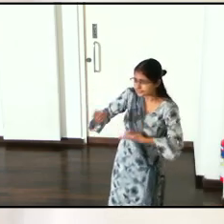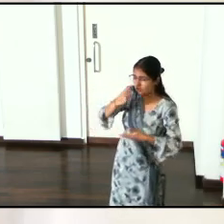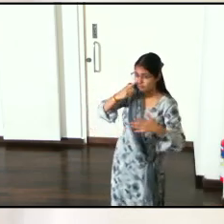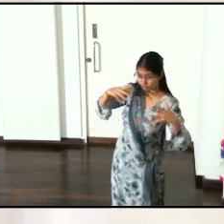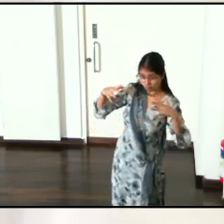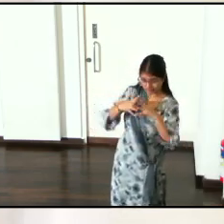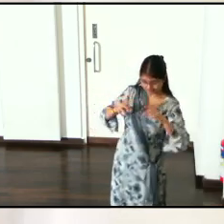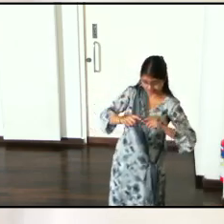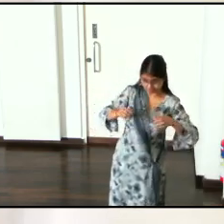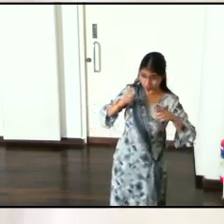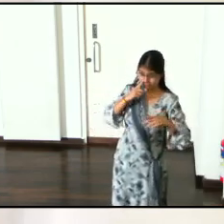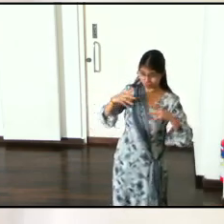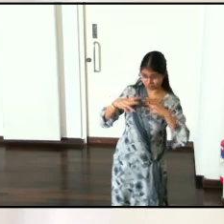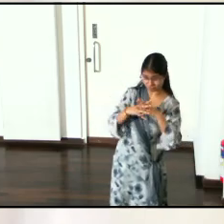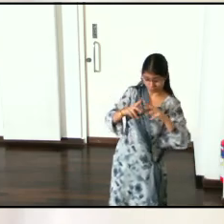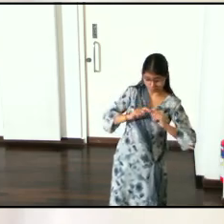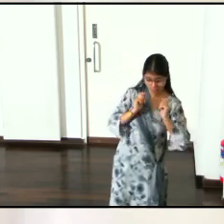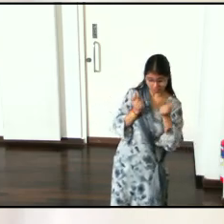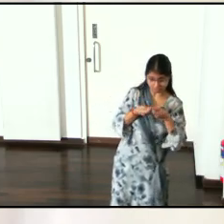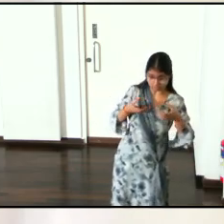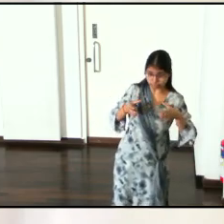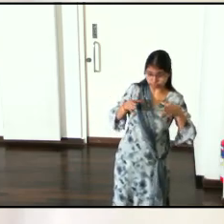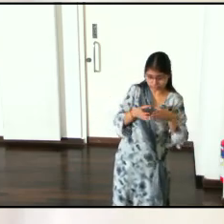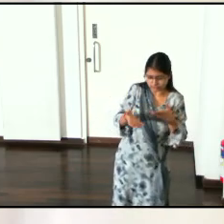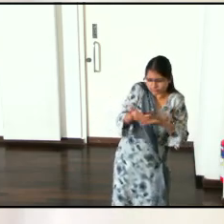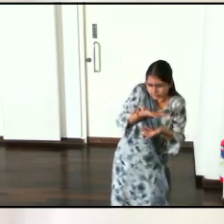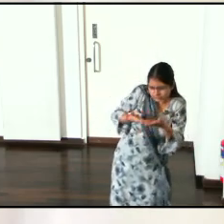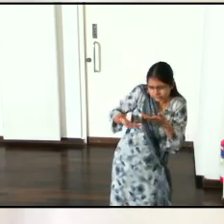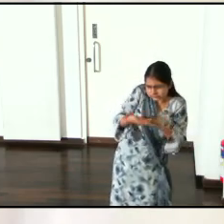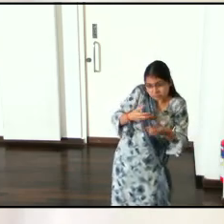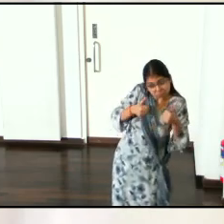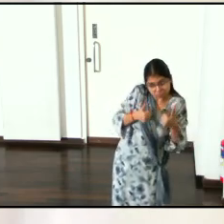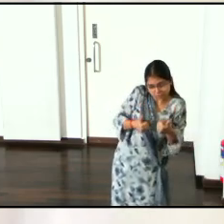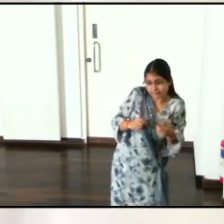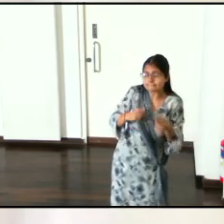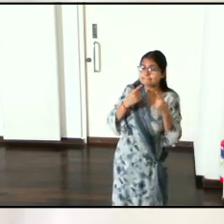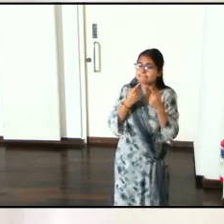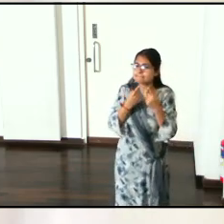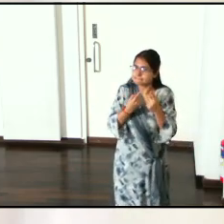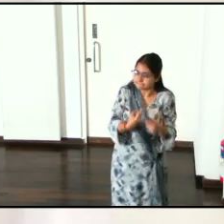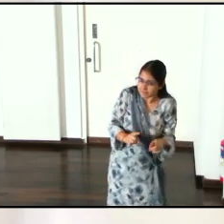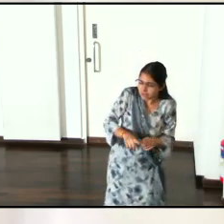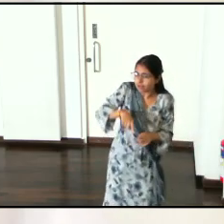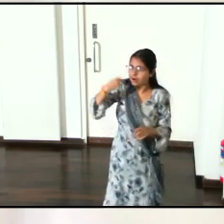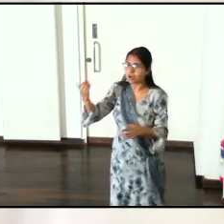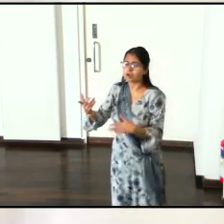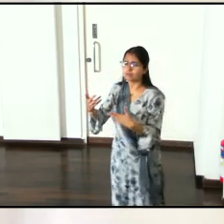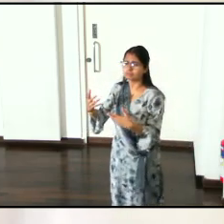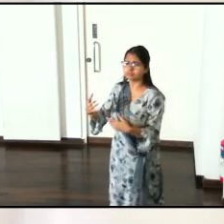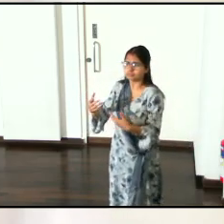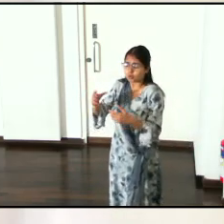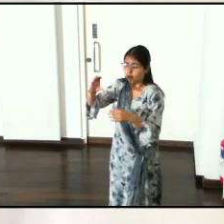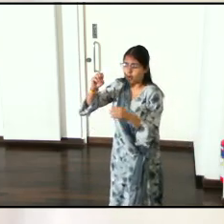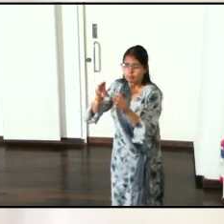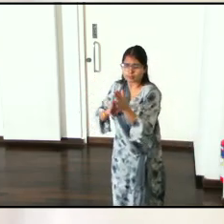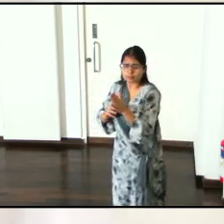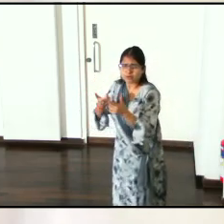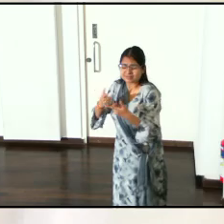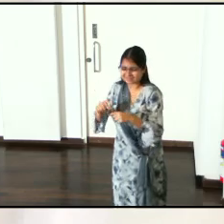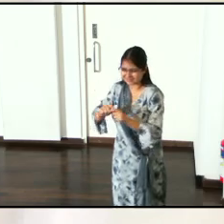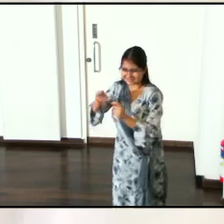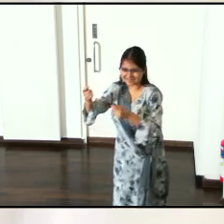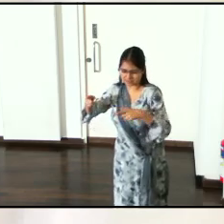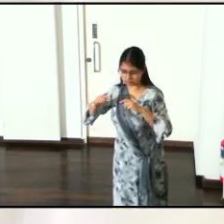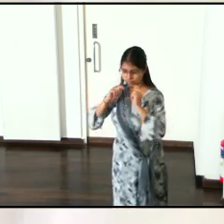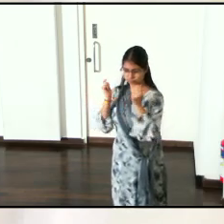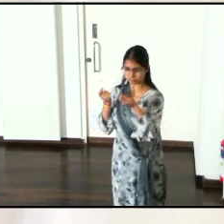communalism, it would be of a certain kind. But when you have discussions about communalism within groups which do